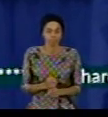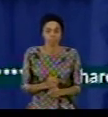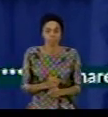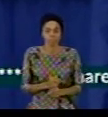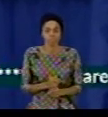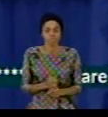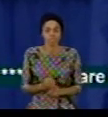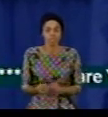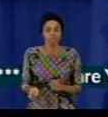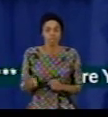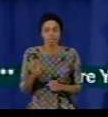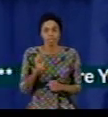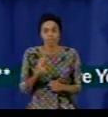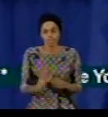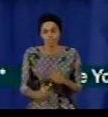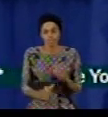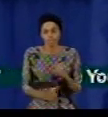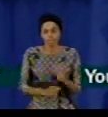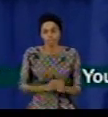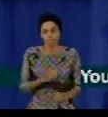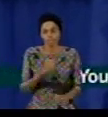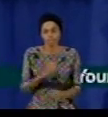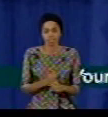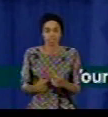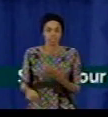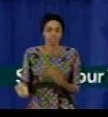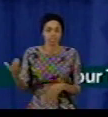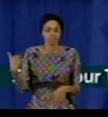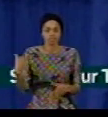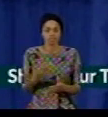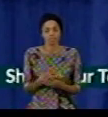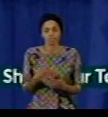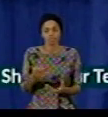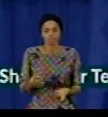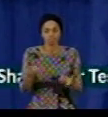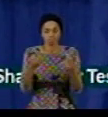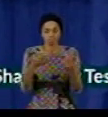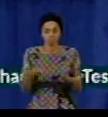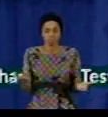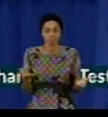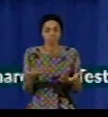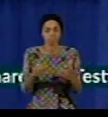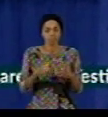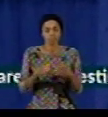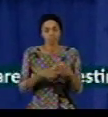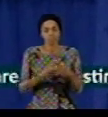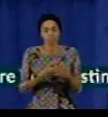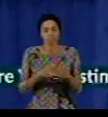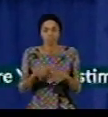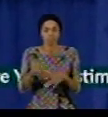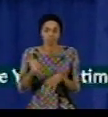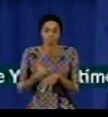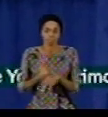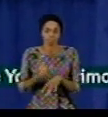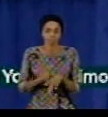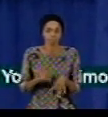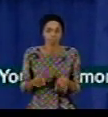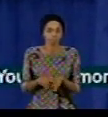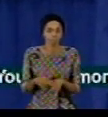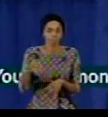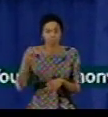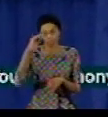I came photogun in no one precisely we started the ministry and as we begin to do the ministry it was slow